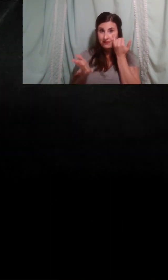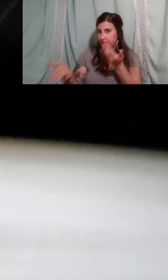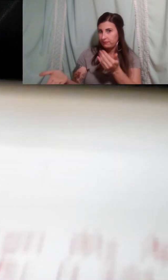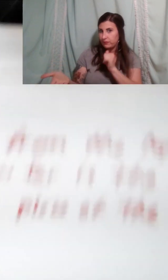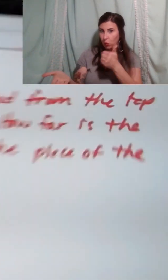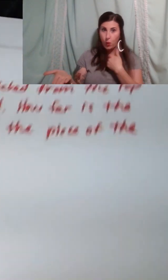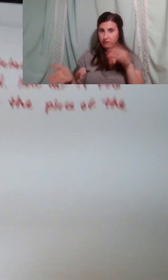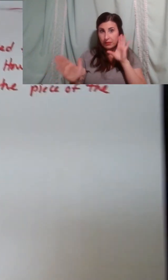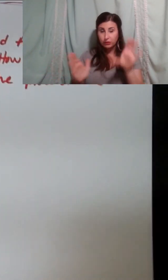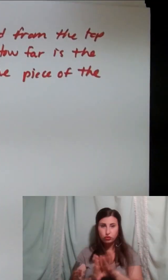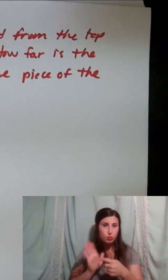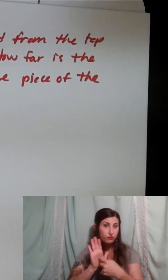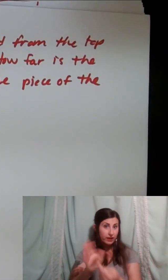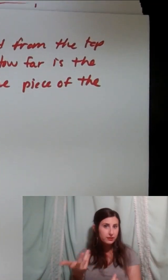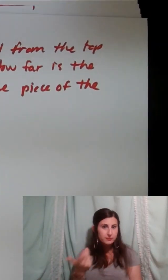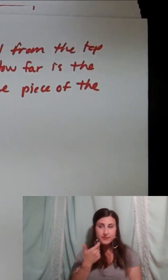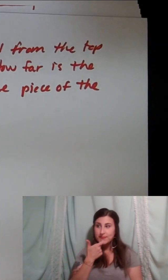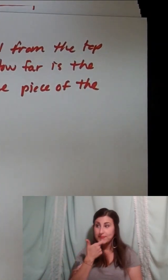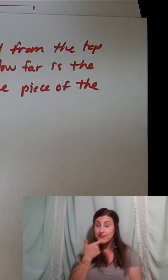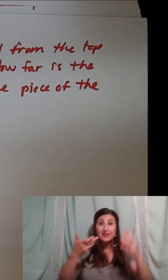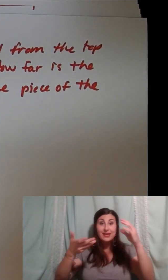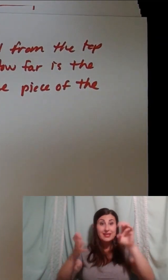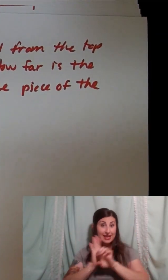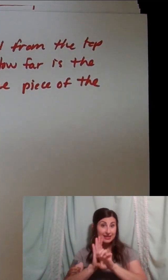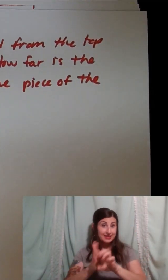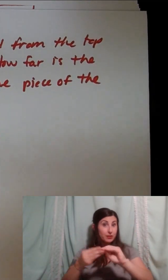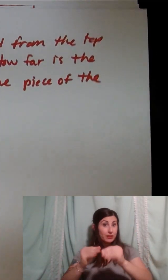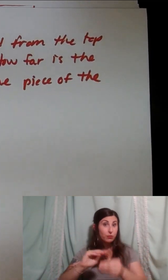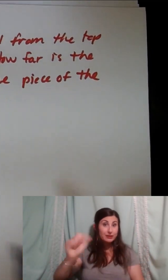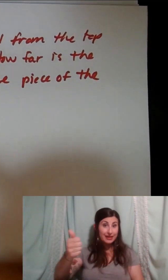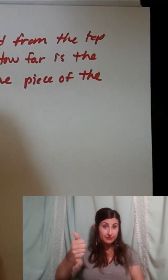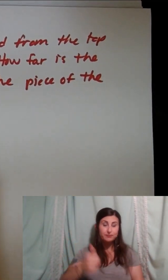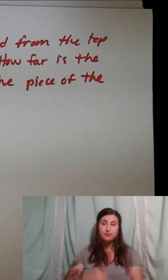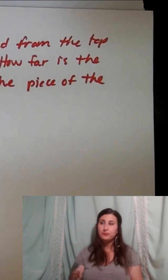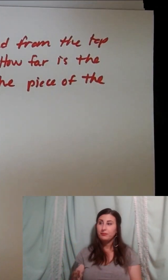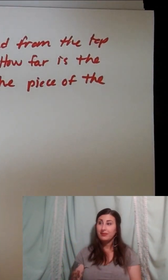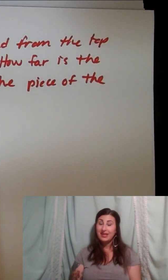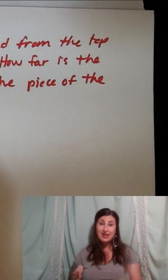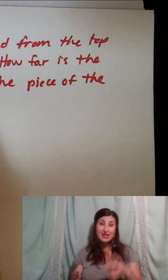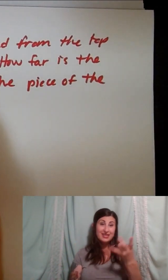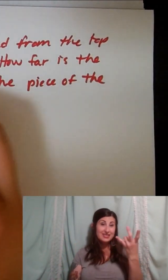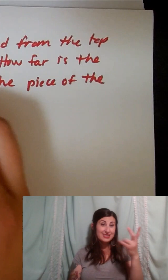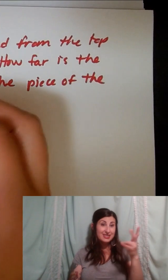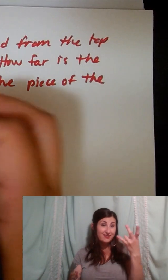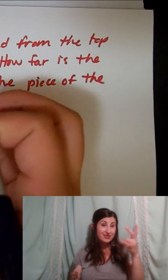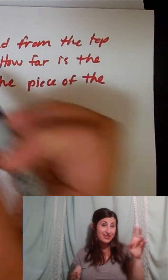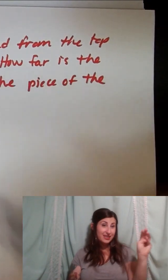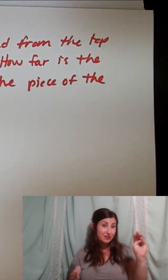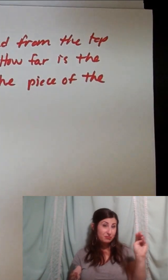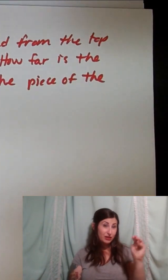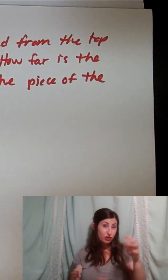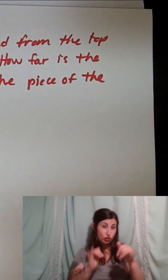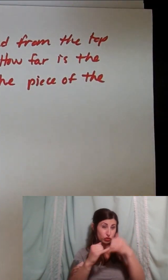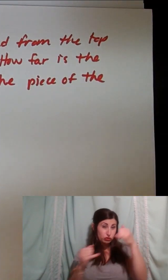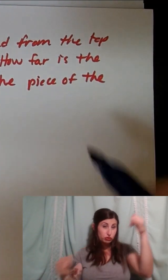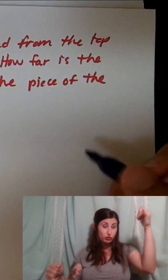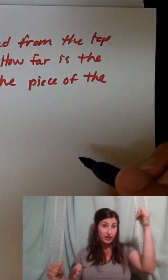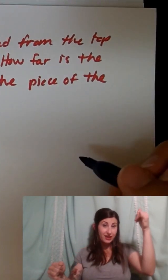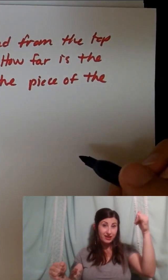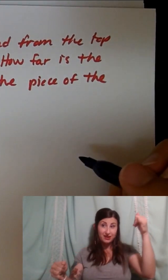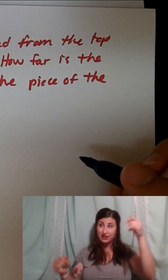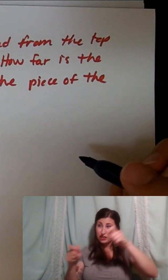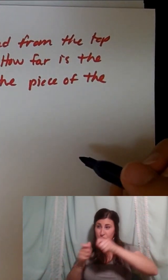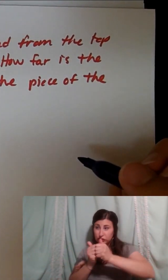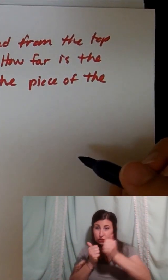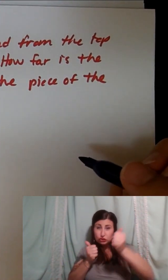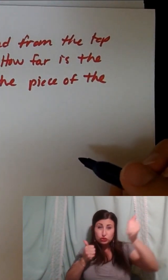given a picture. All right, example 10. A 17-meter piece of string is stretched from the top